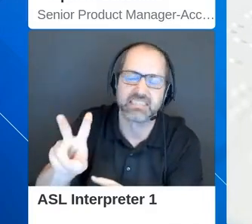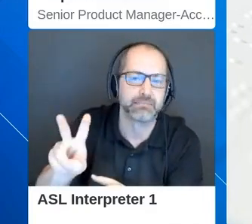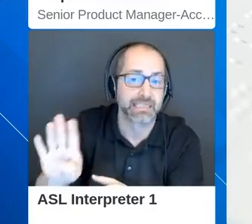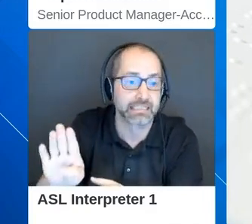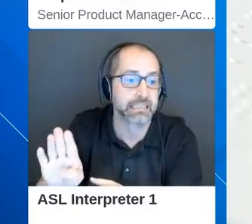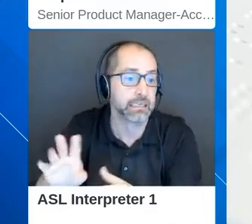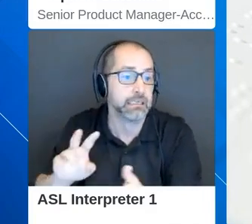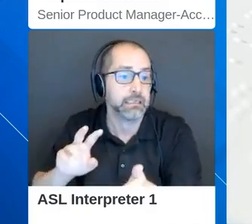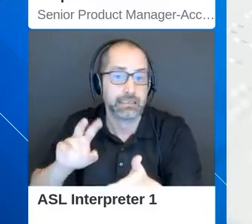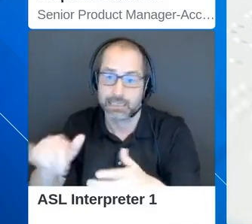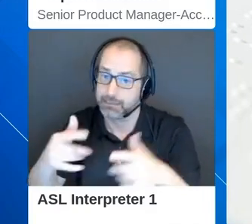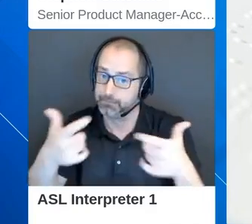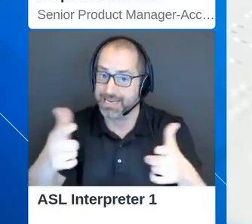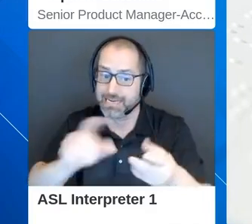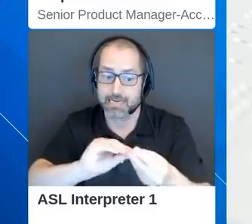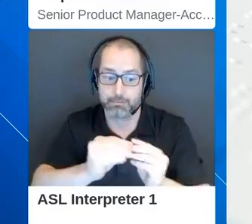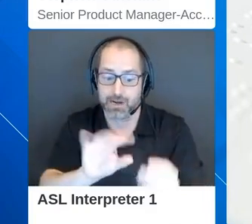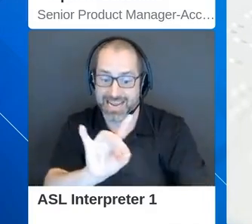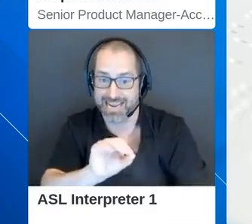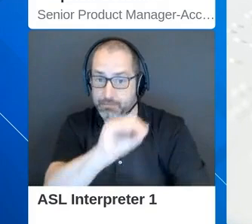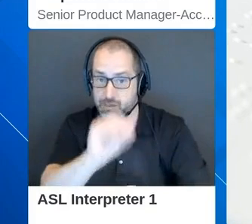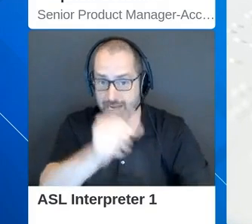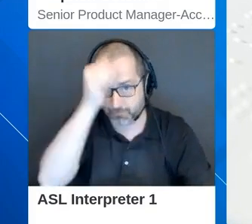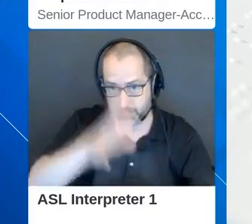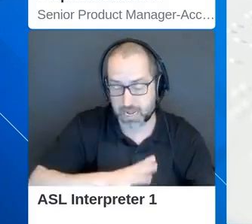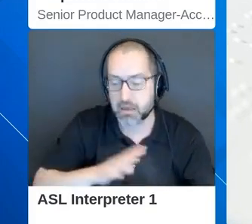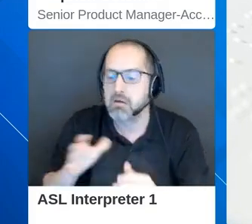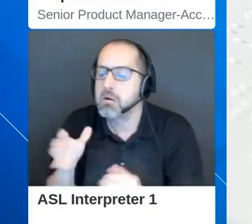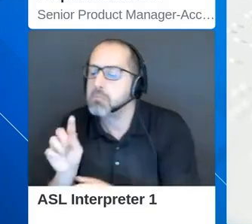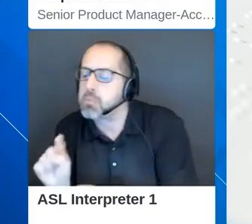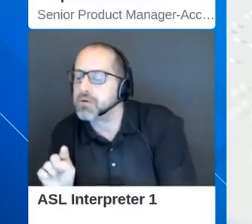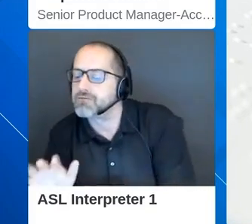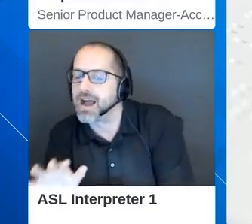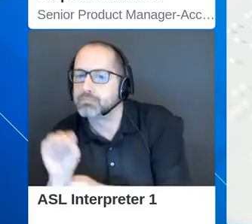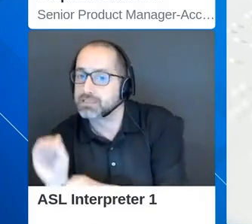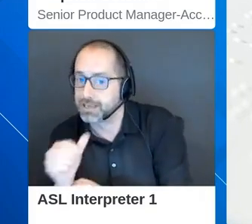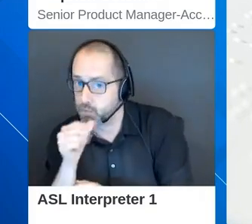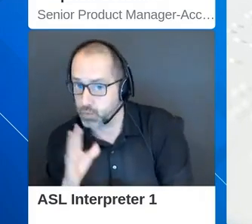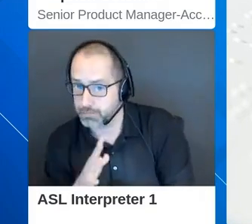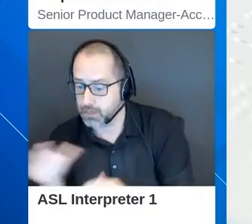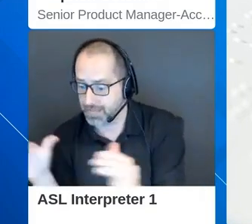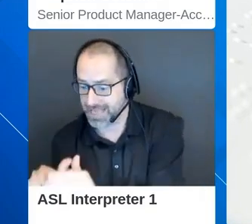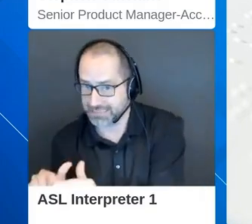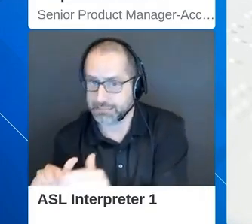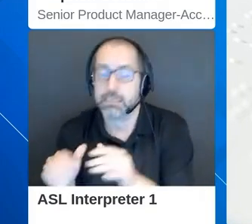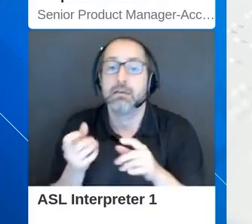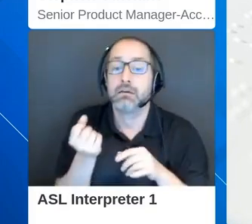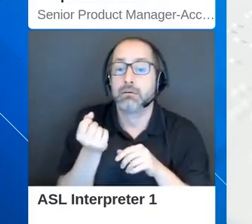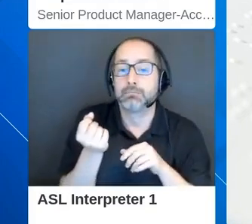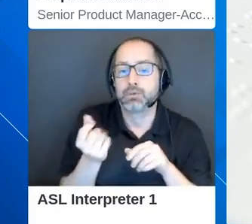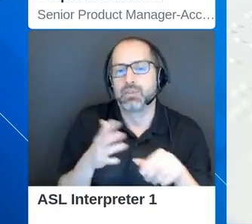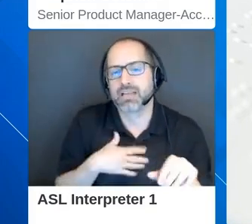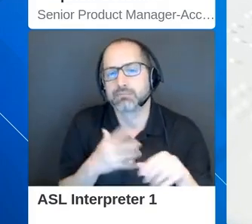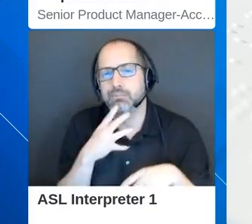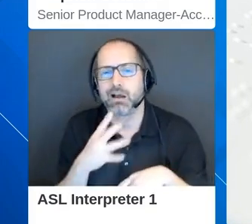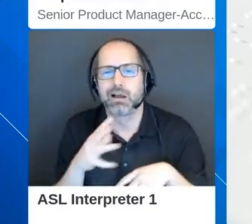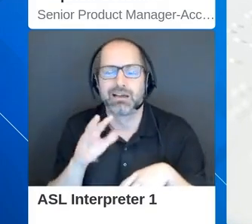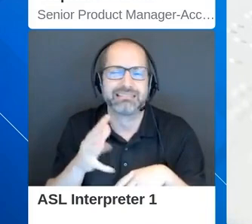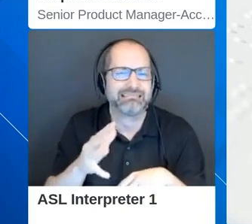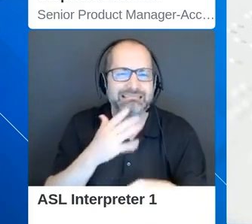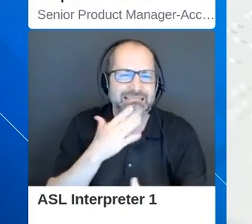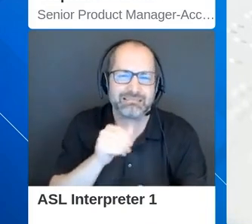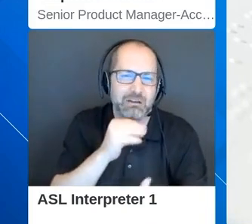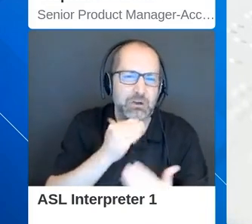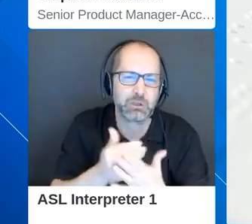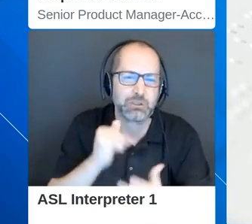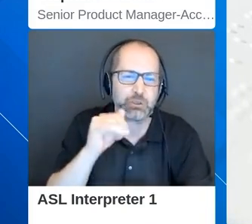number also. We're talking 8% of men. It's only about 0.5% of women. So this is my poor joke about like men don't dress nearly